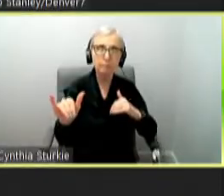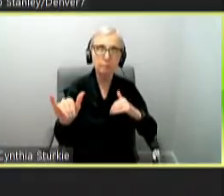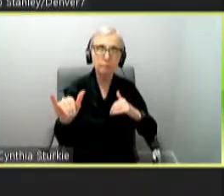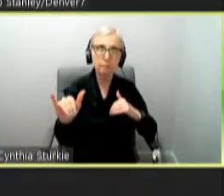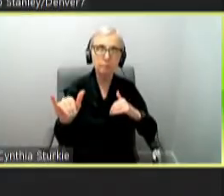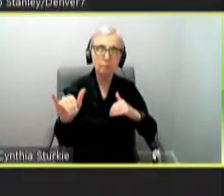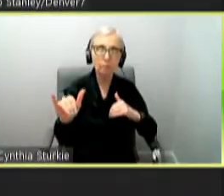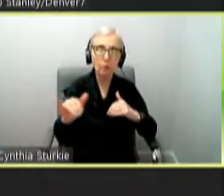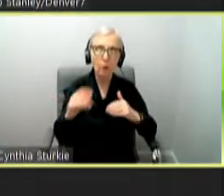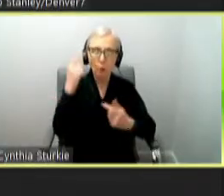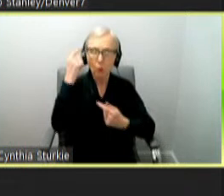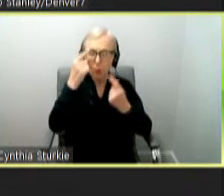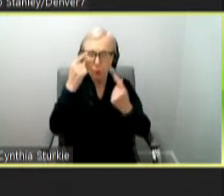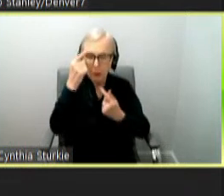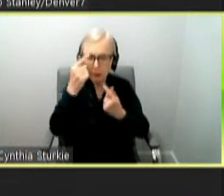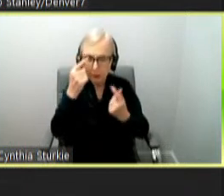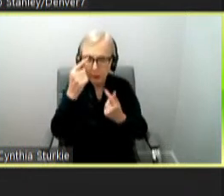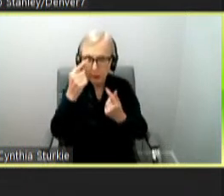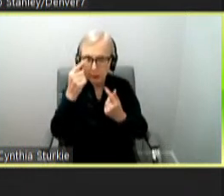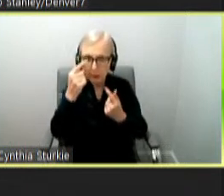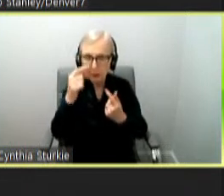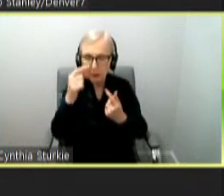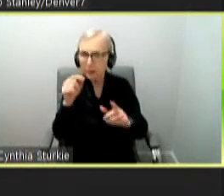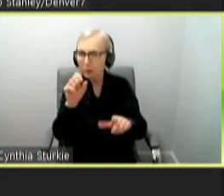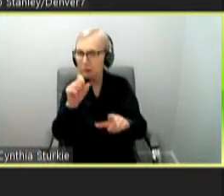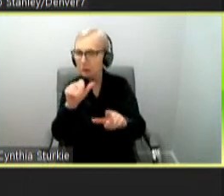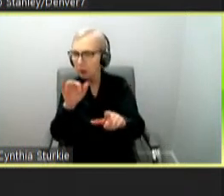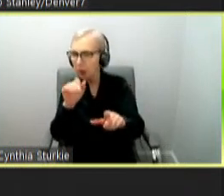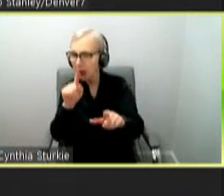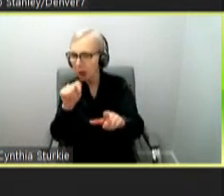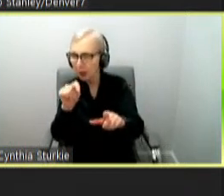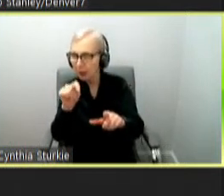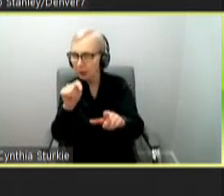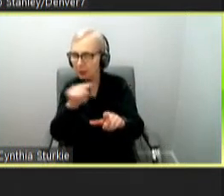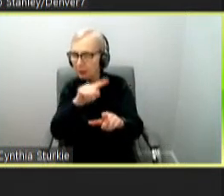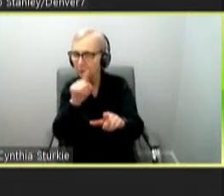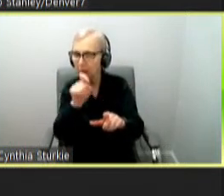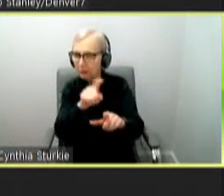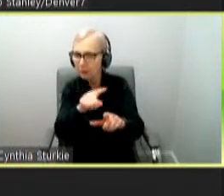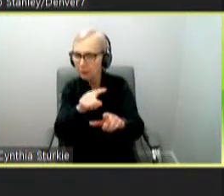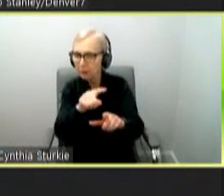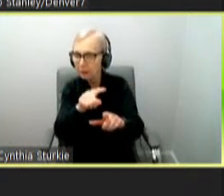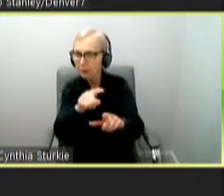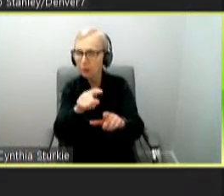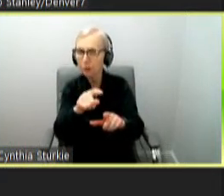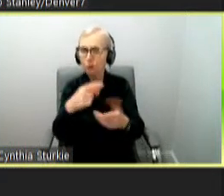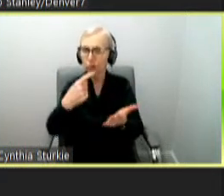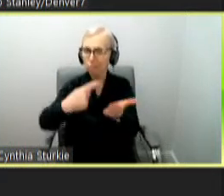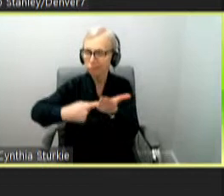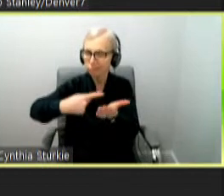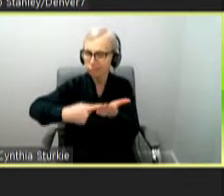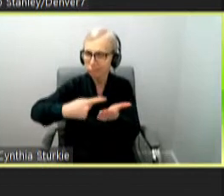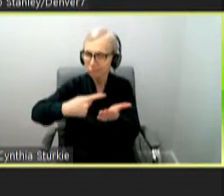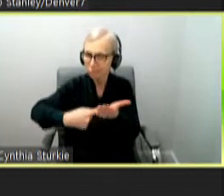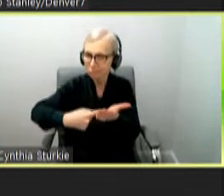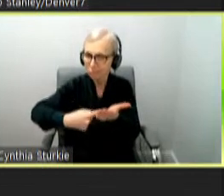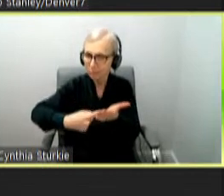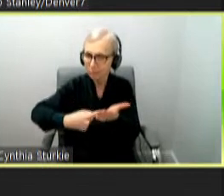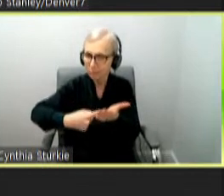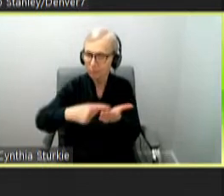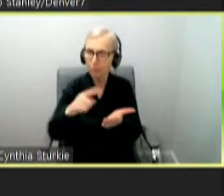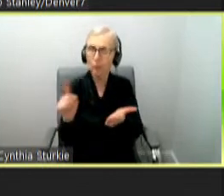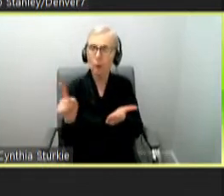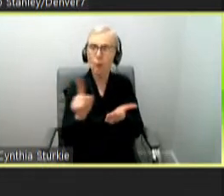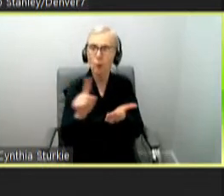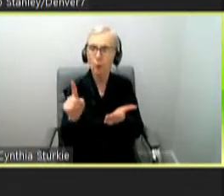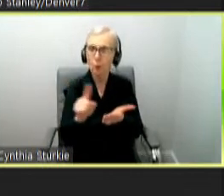Hi, just wondering, I think this may be a question more for Scott. Wondering if you could speak to where